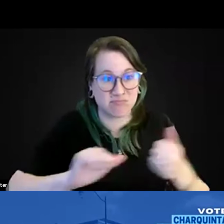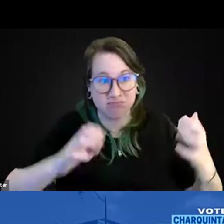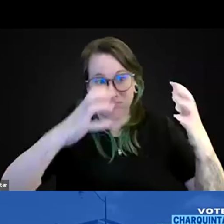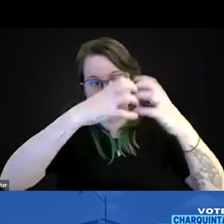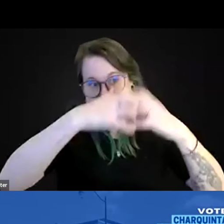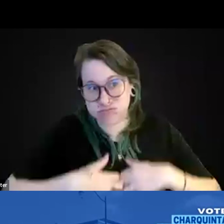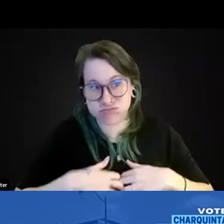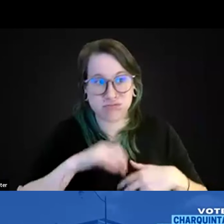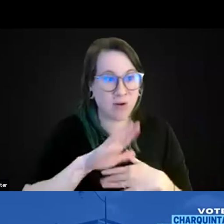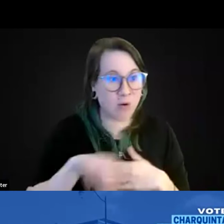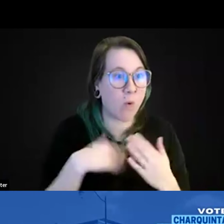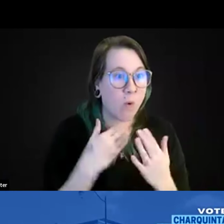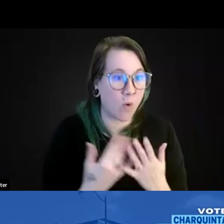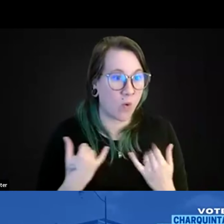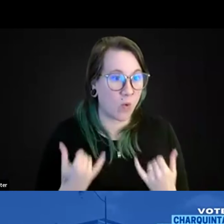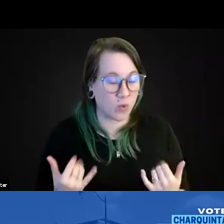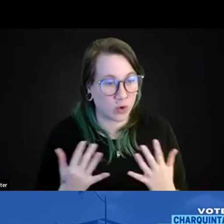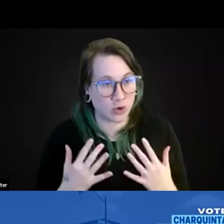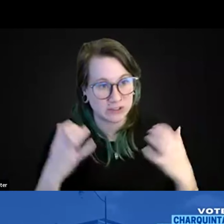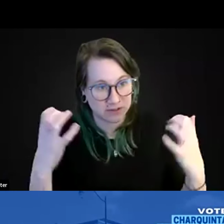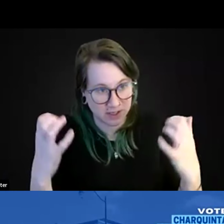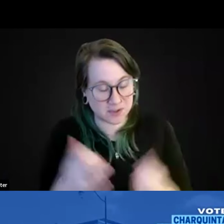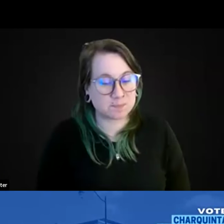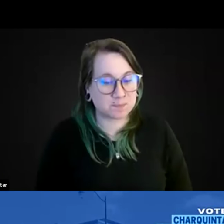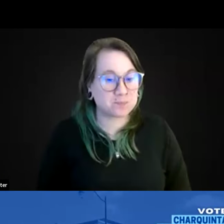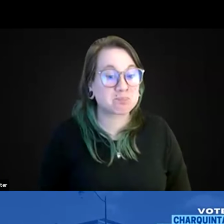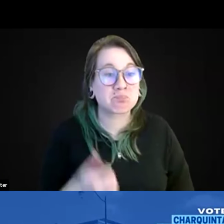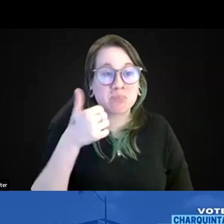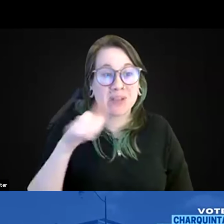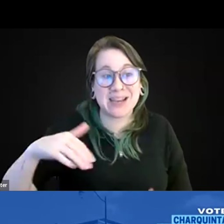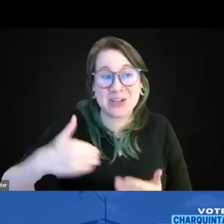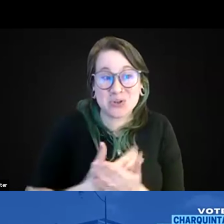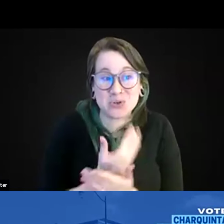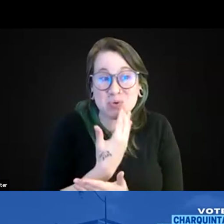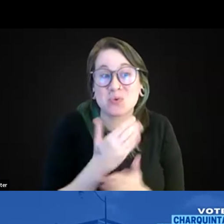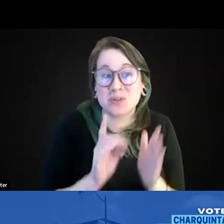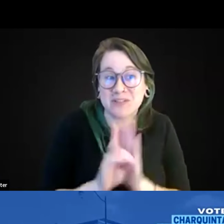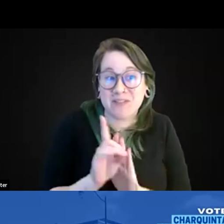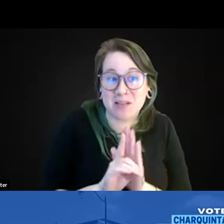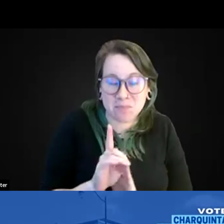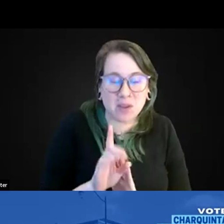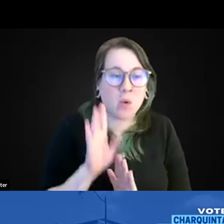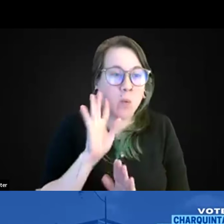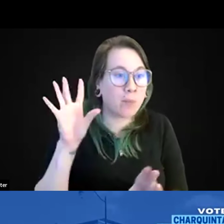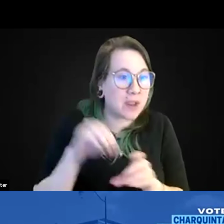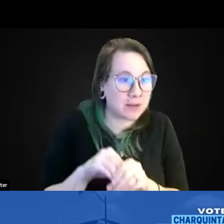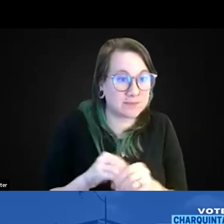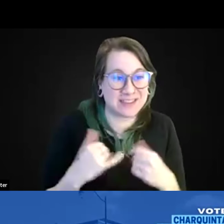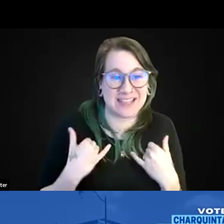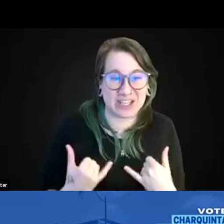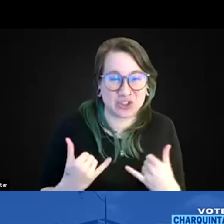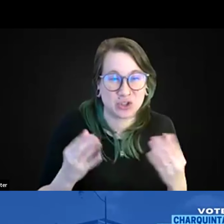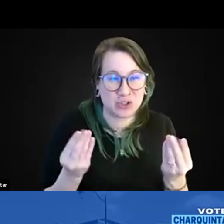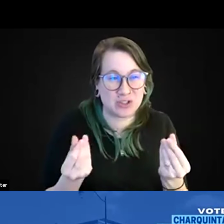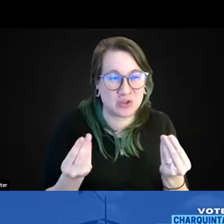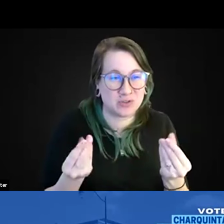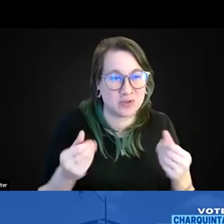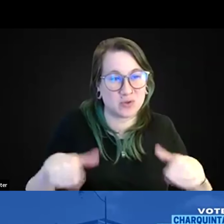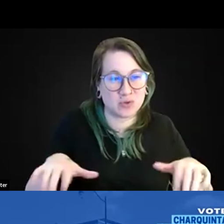current stadium. But any new development will take into account existing soil